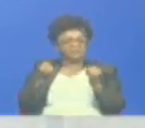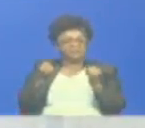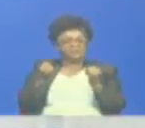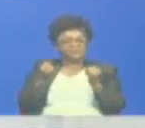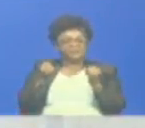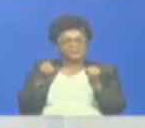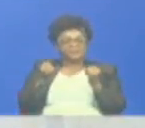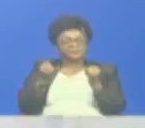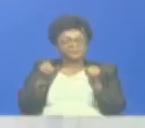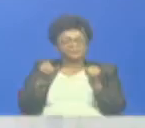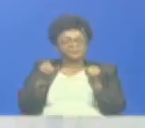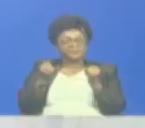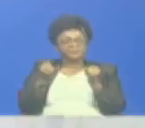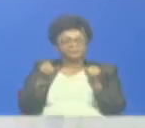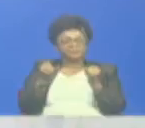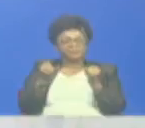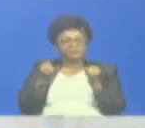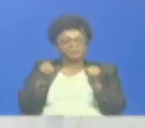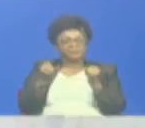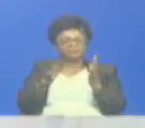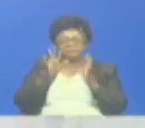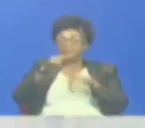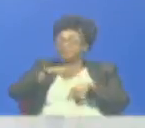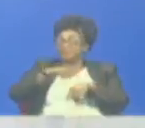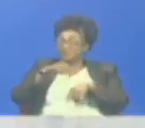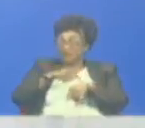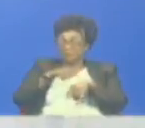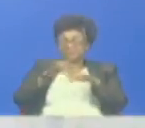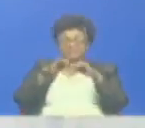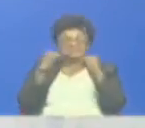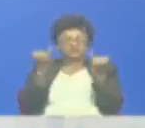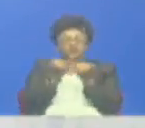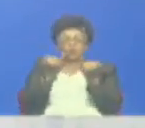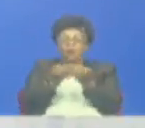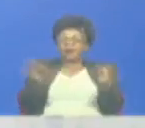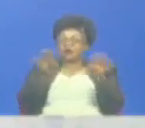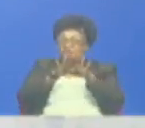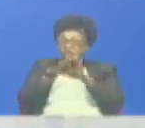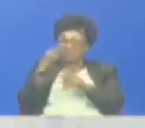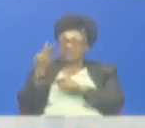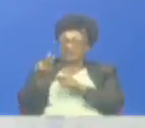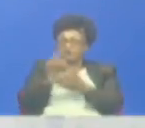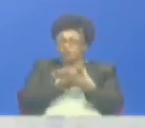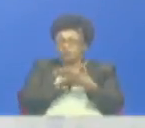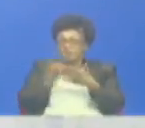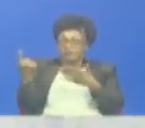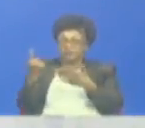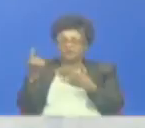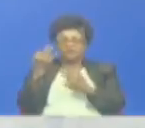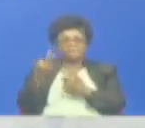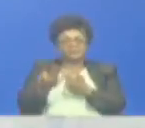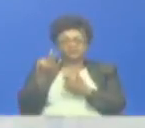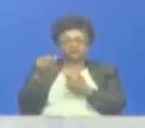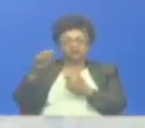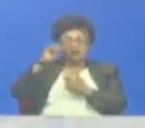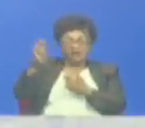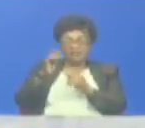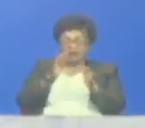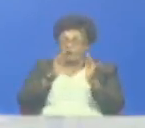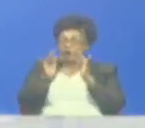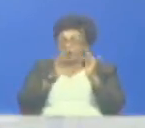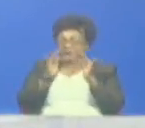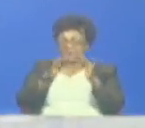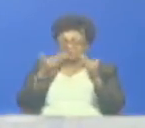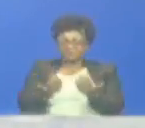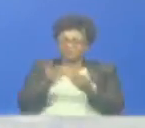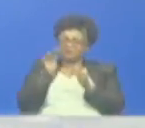Ever since learning institutions were closed the third week of March, Kenyans online have been taunting university students,